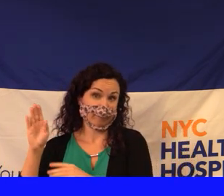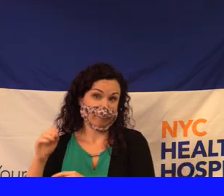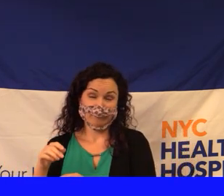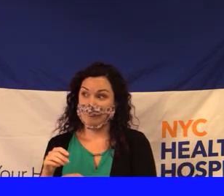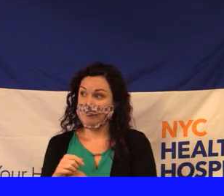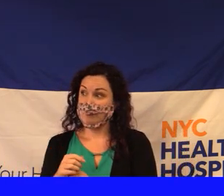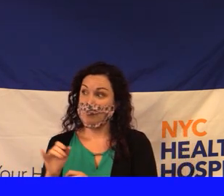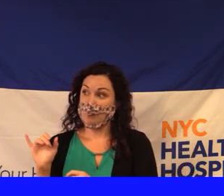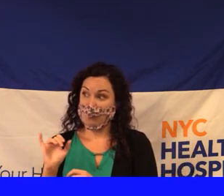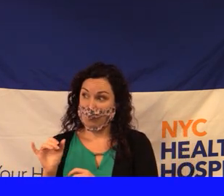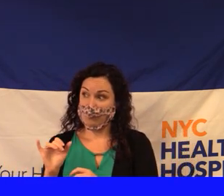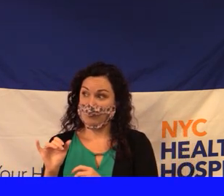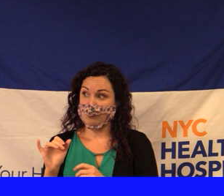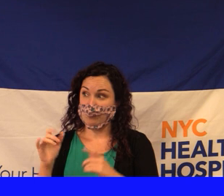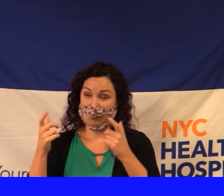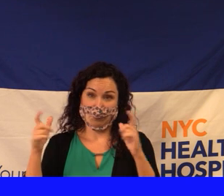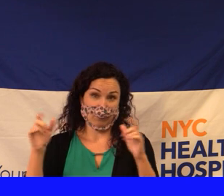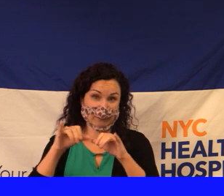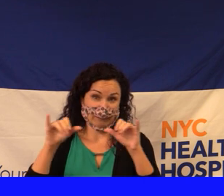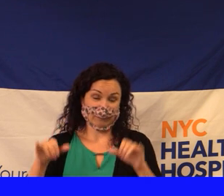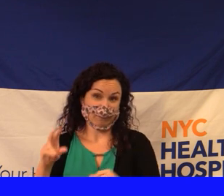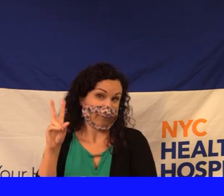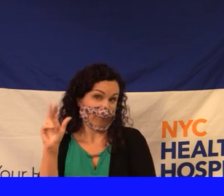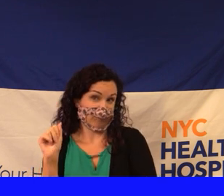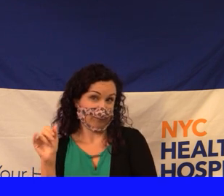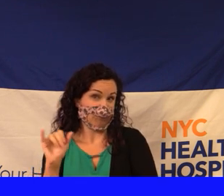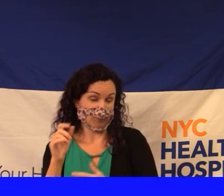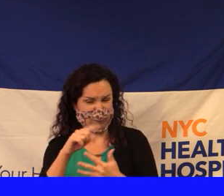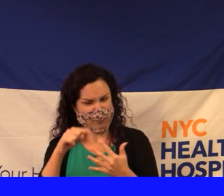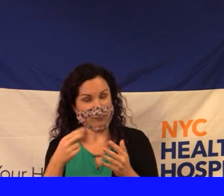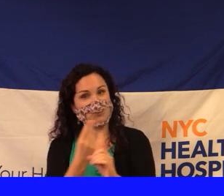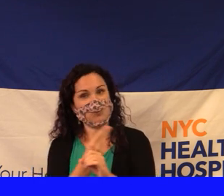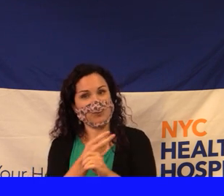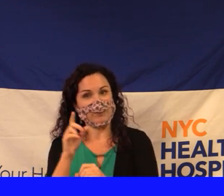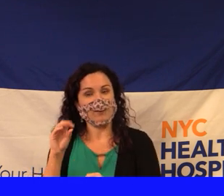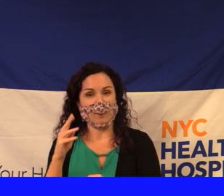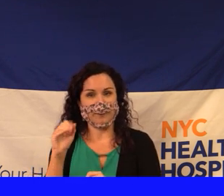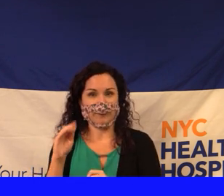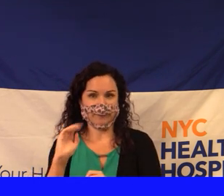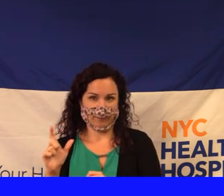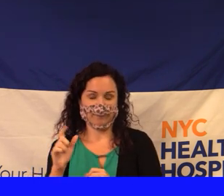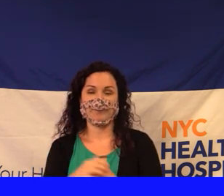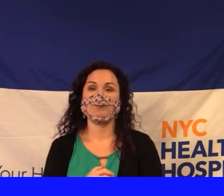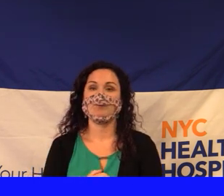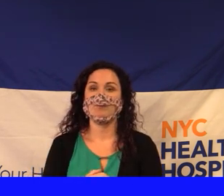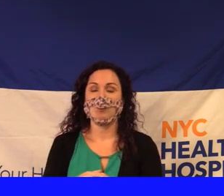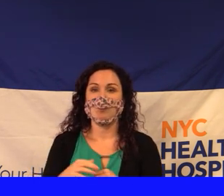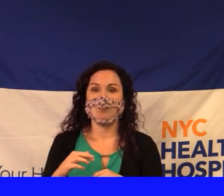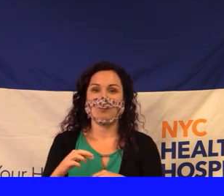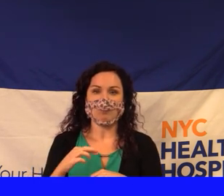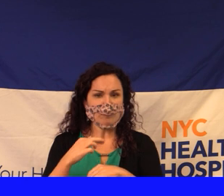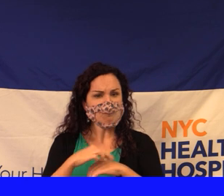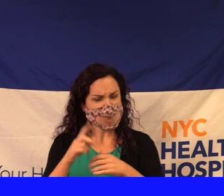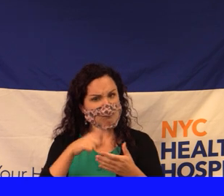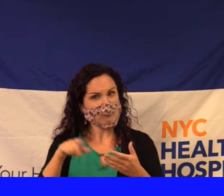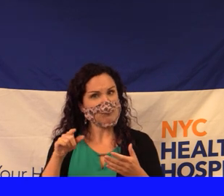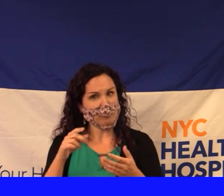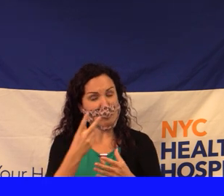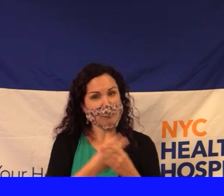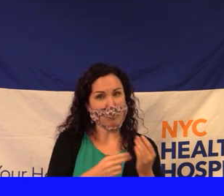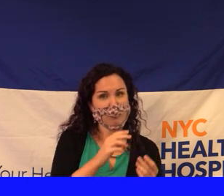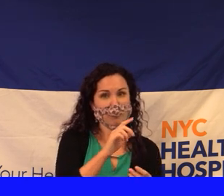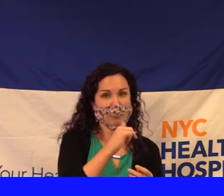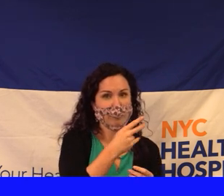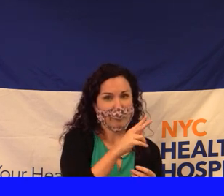Coast, and then Centara, which is a large system in Virginia. We had done reference checks with both NYU Langone and